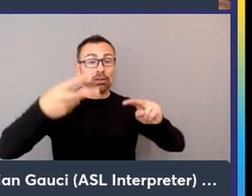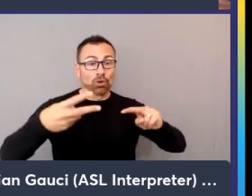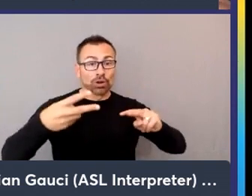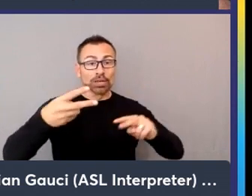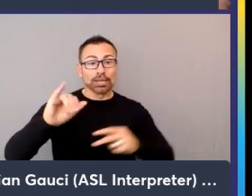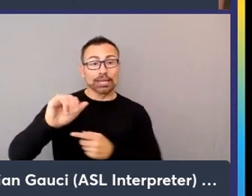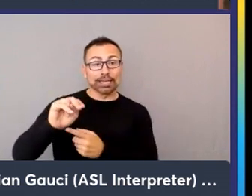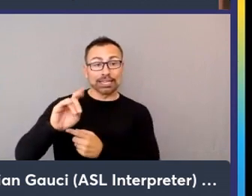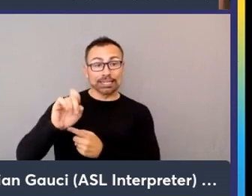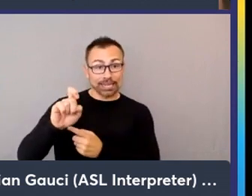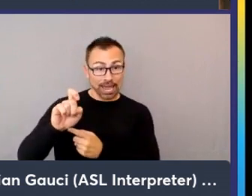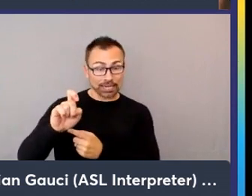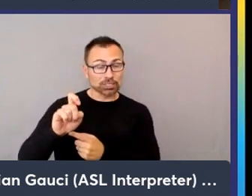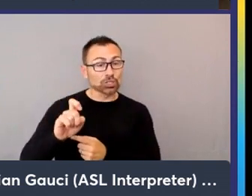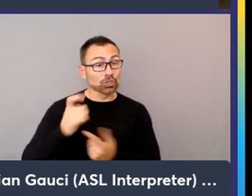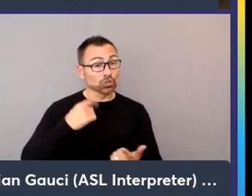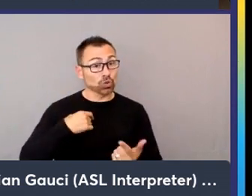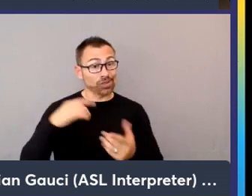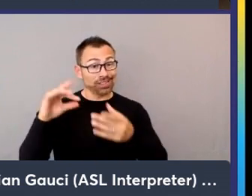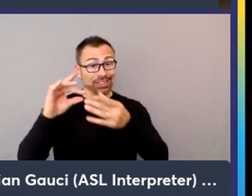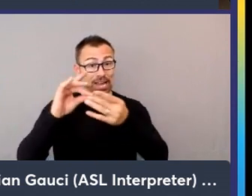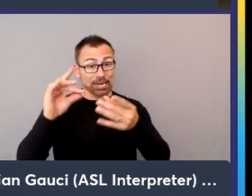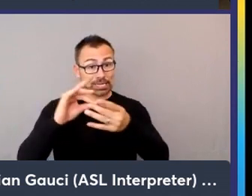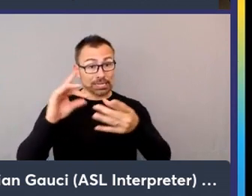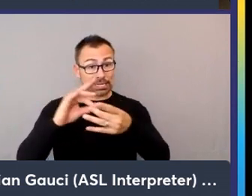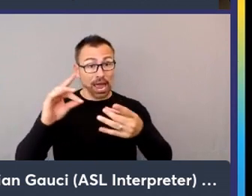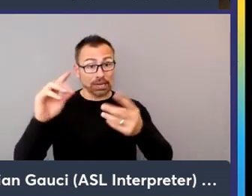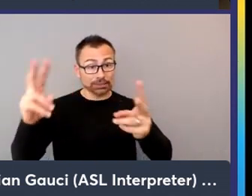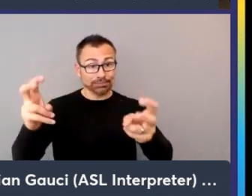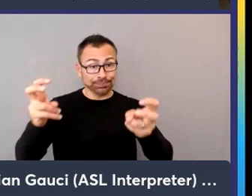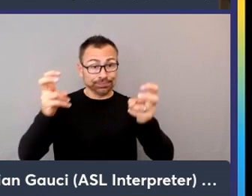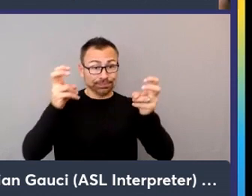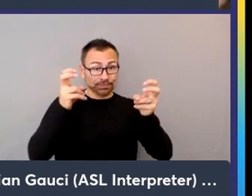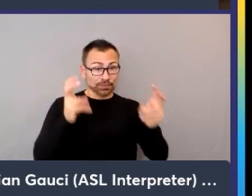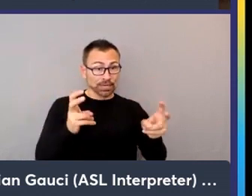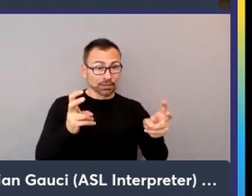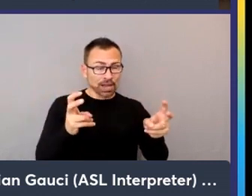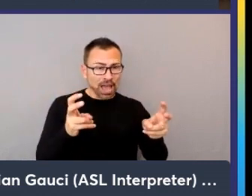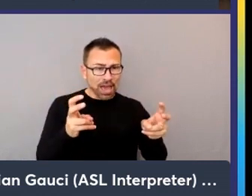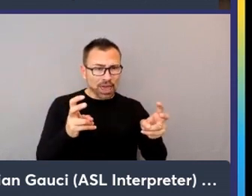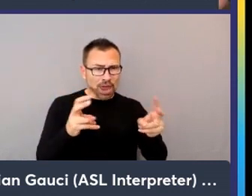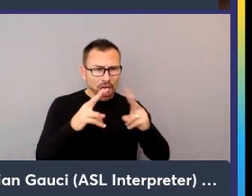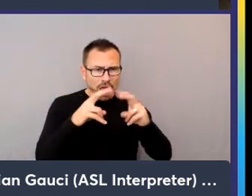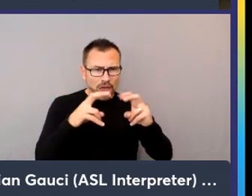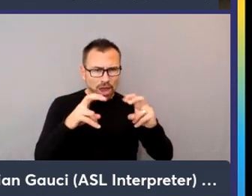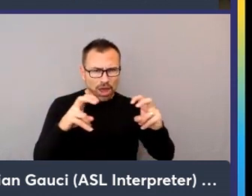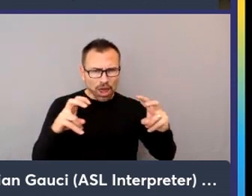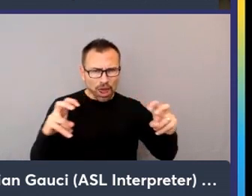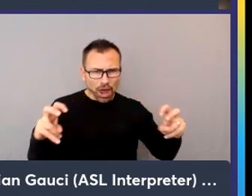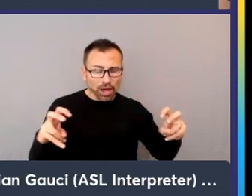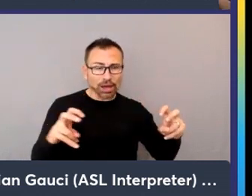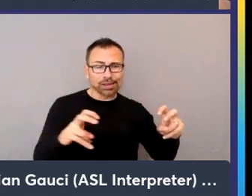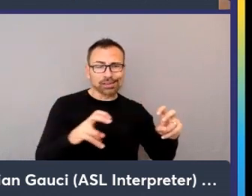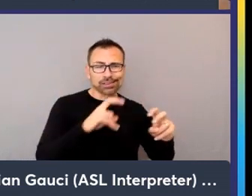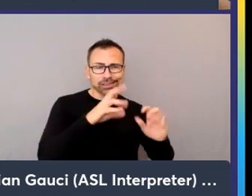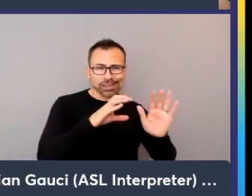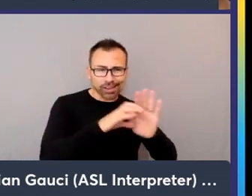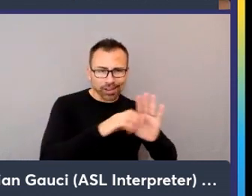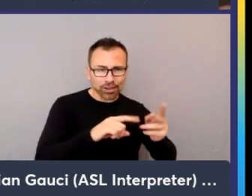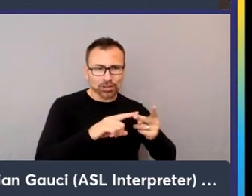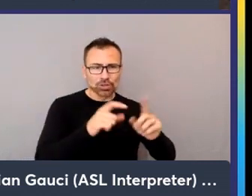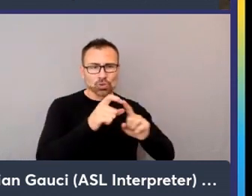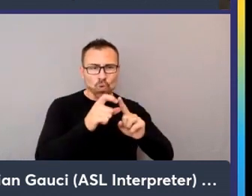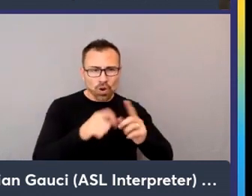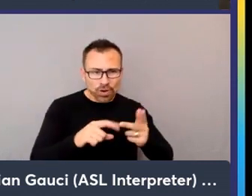the text and then like breaks it apart, right? Mm-hmm. Into characters and then into words and then into sentences. So you have this